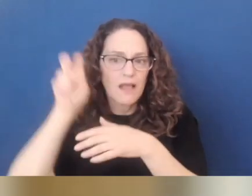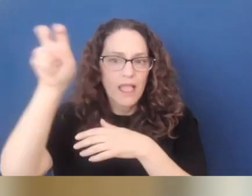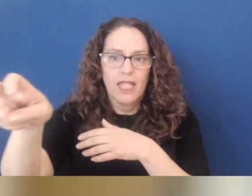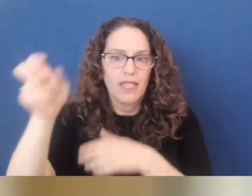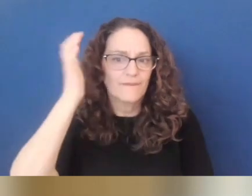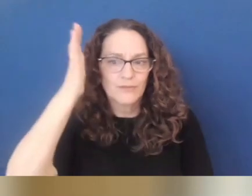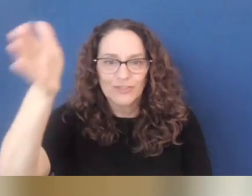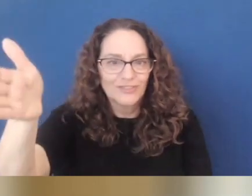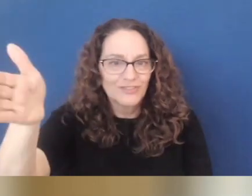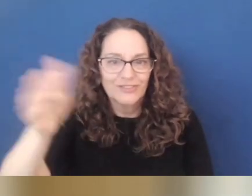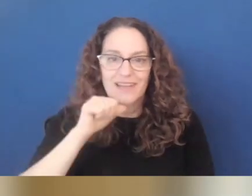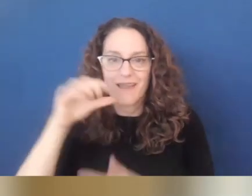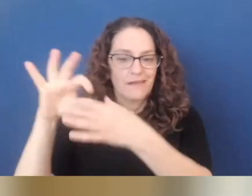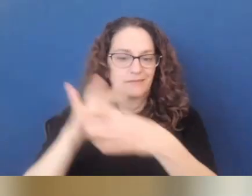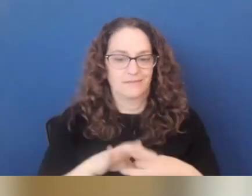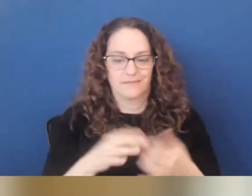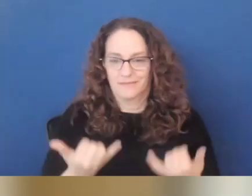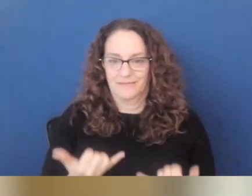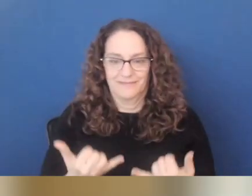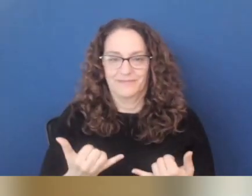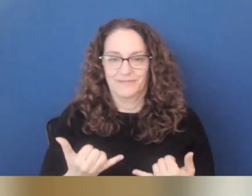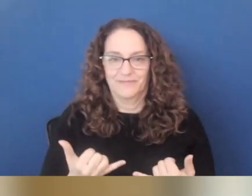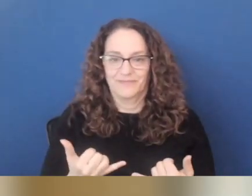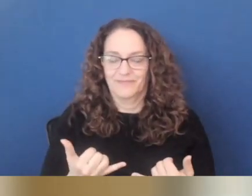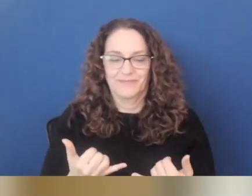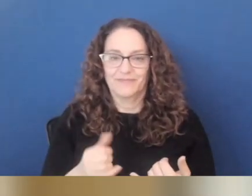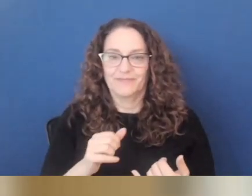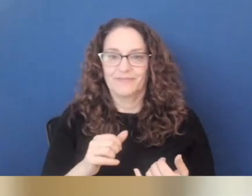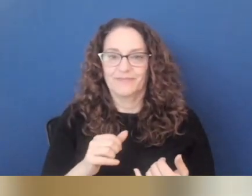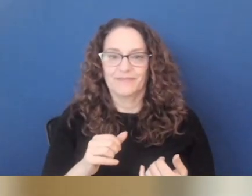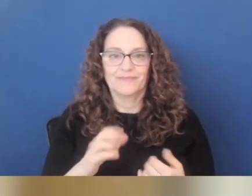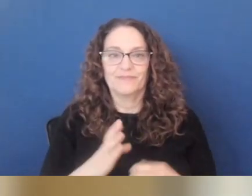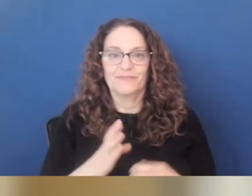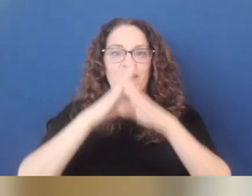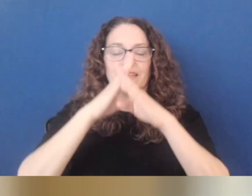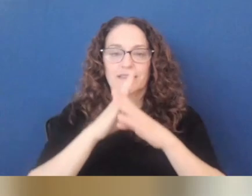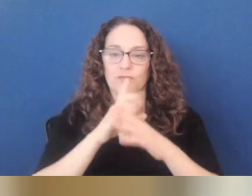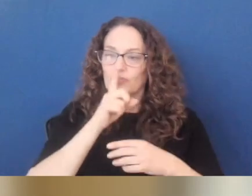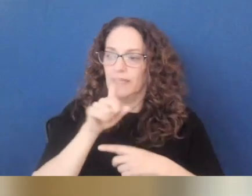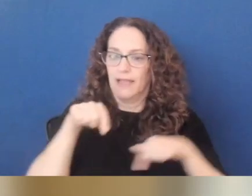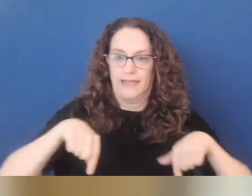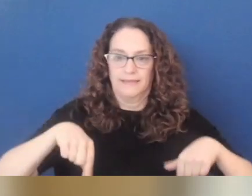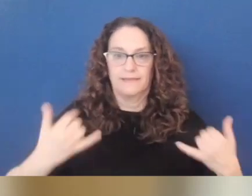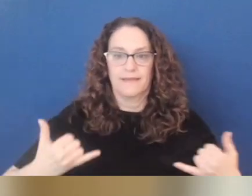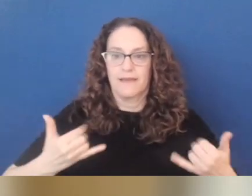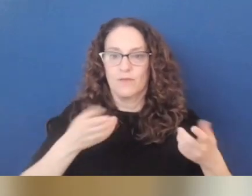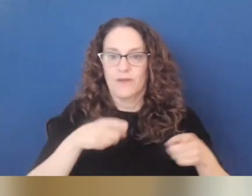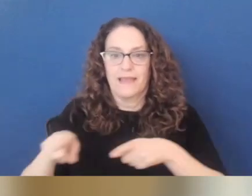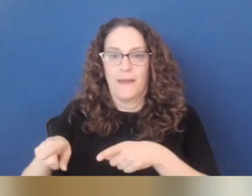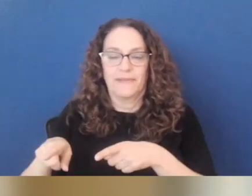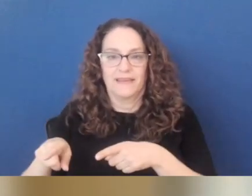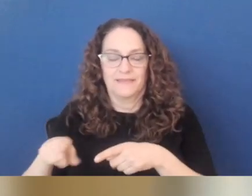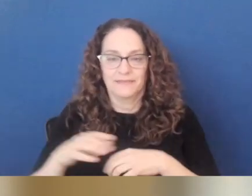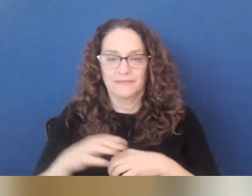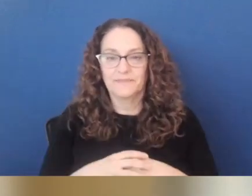us disconnected from what's real. It prevents concentration. It prevents the mind. And you're already, the